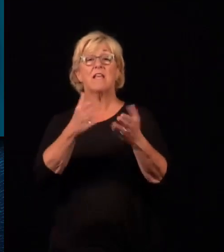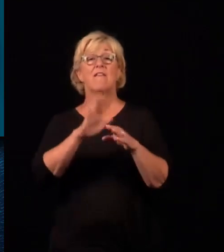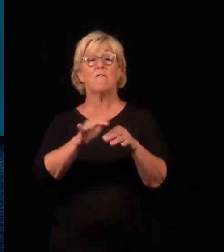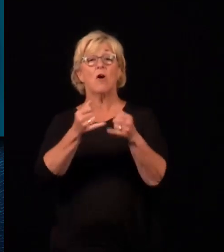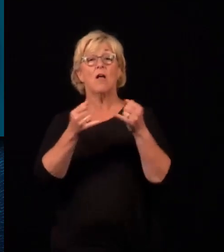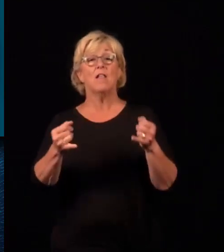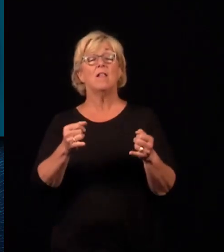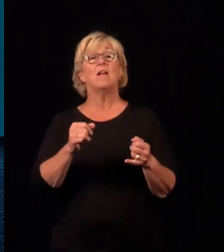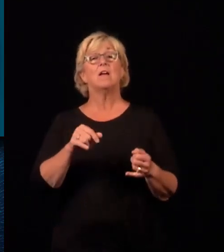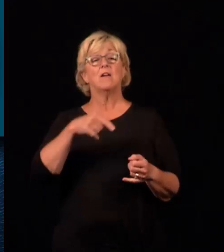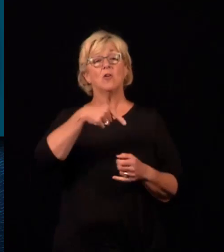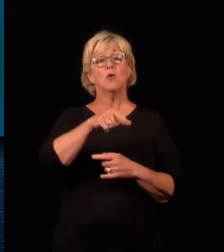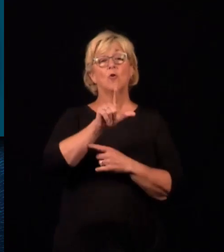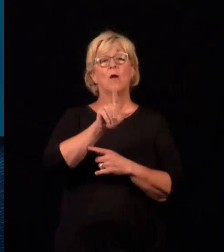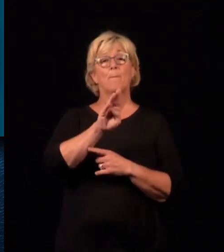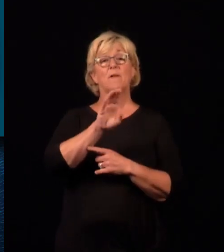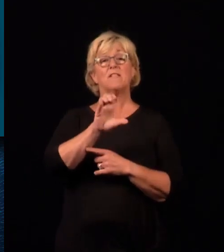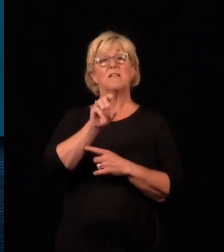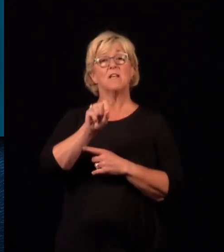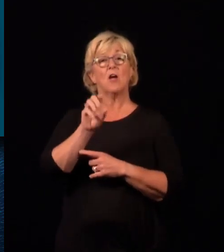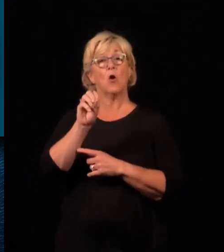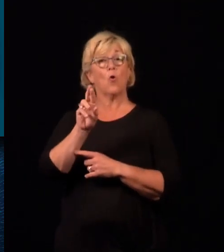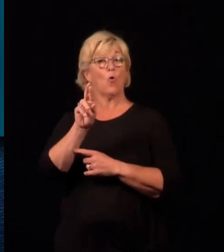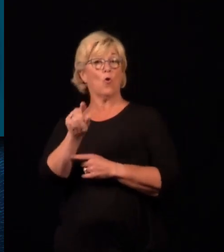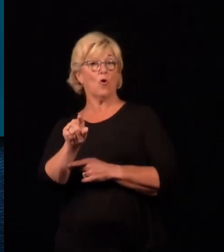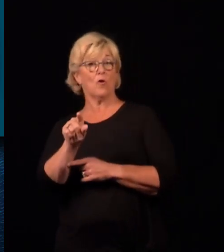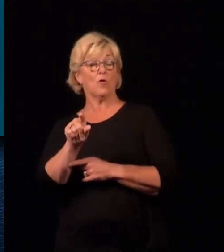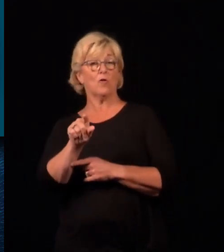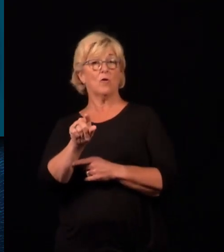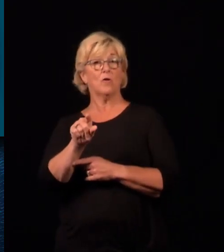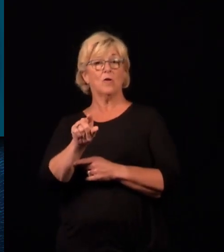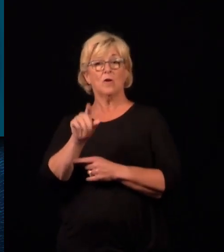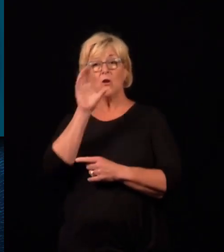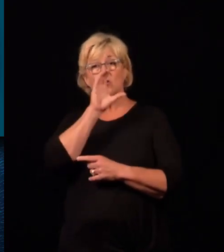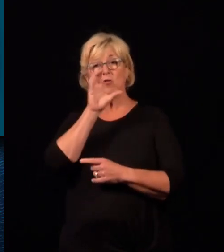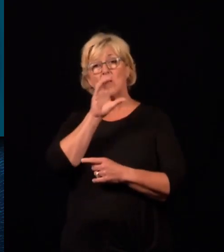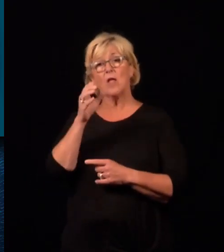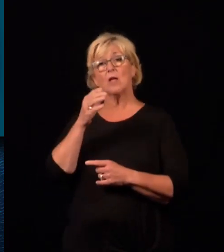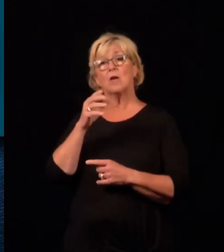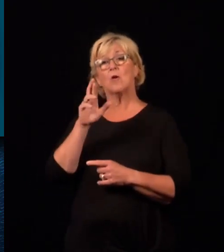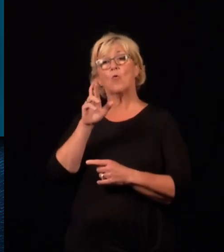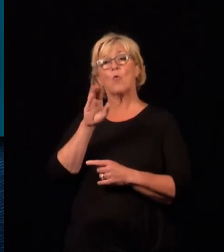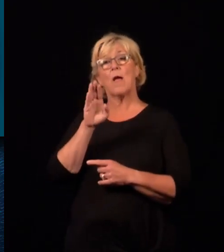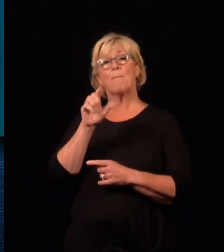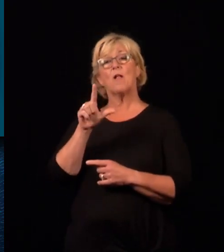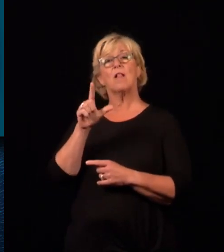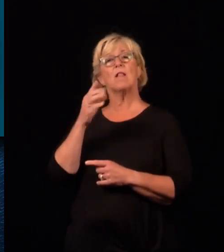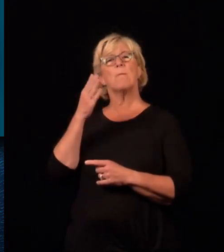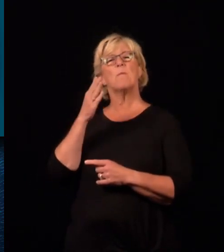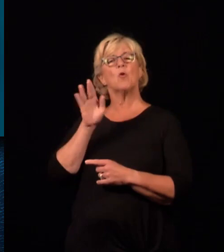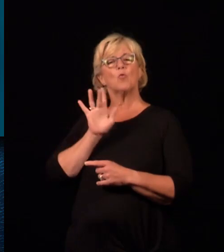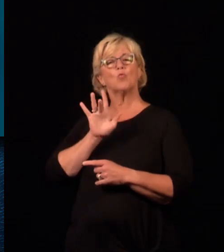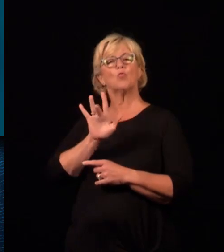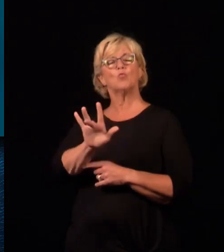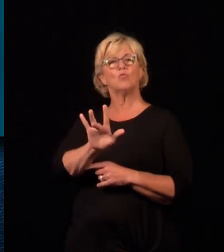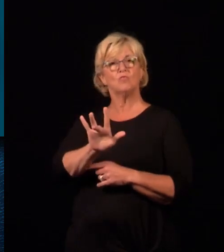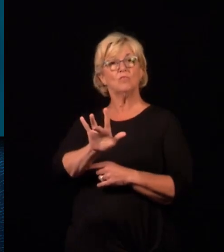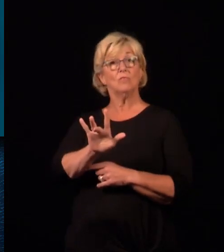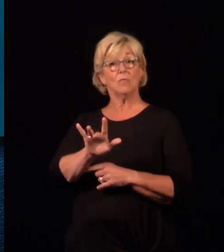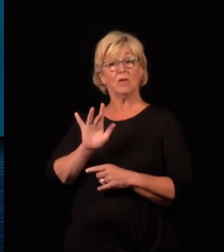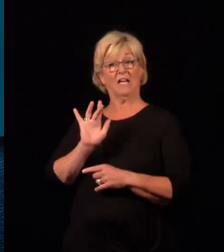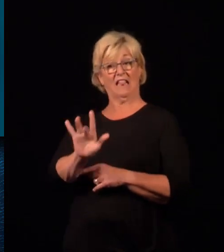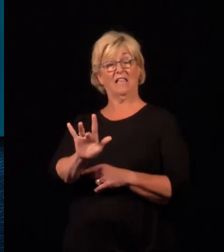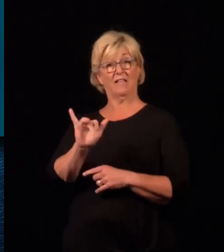to qlbc.org and search out the Rebel Give link. It's a blue